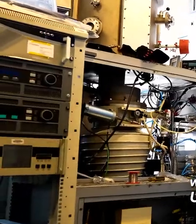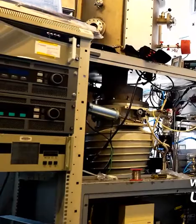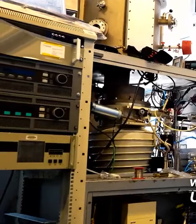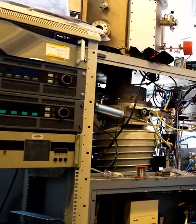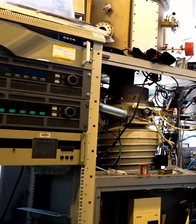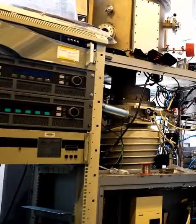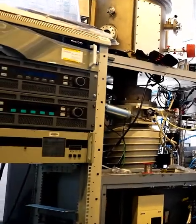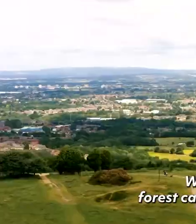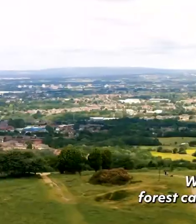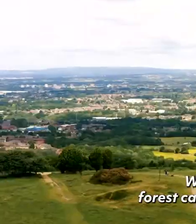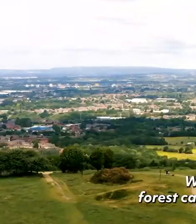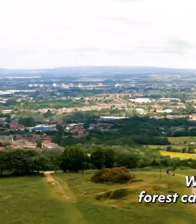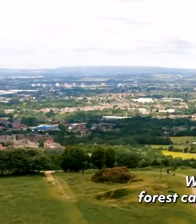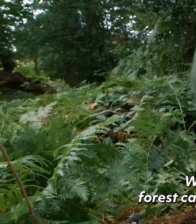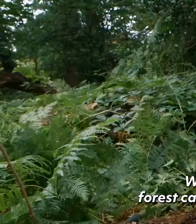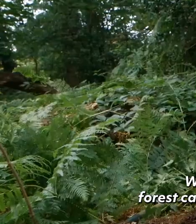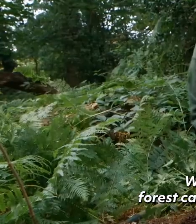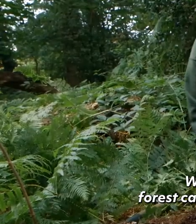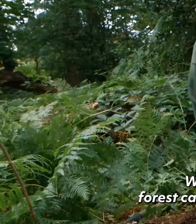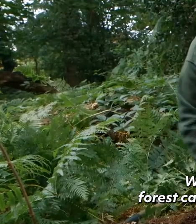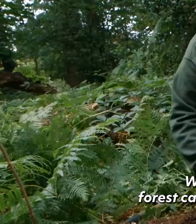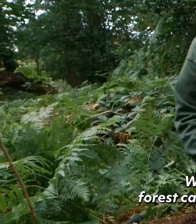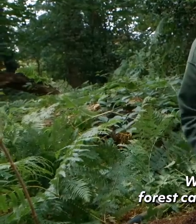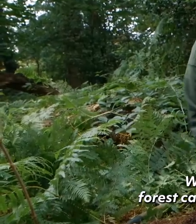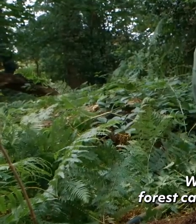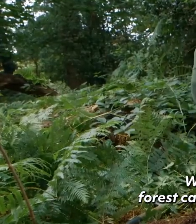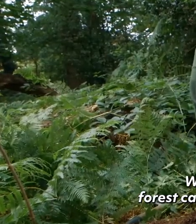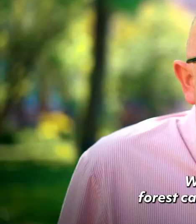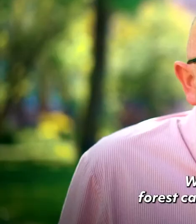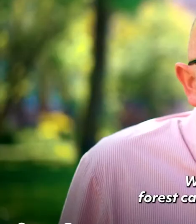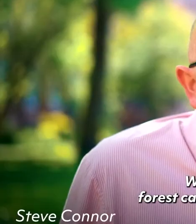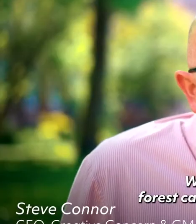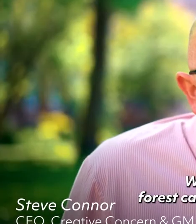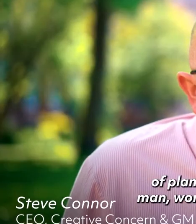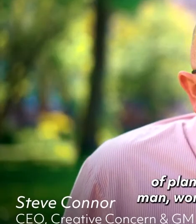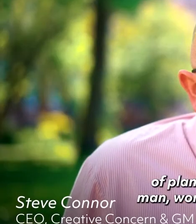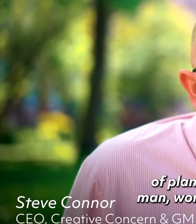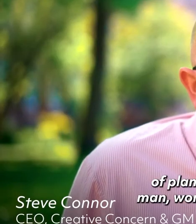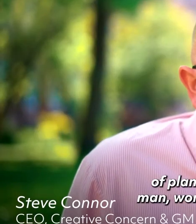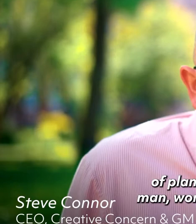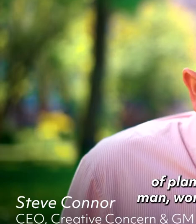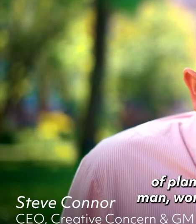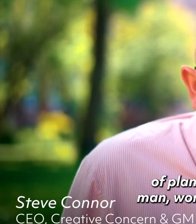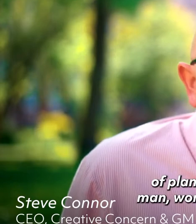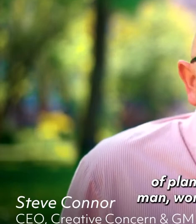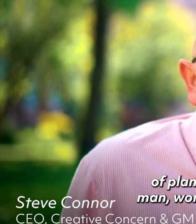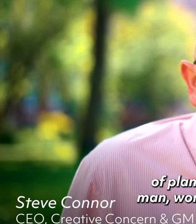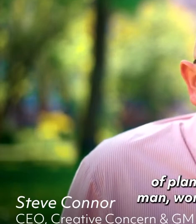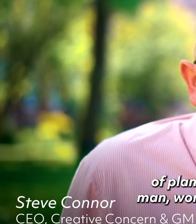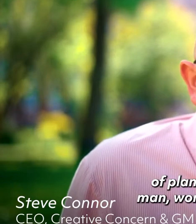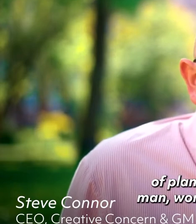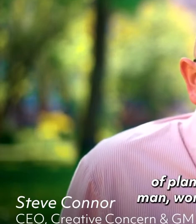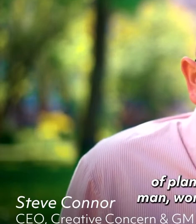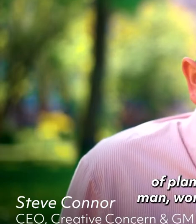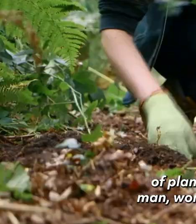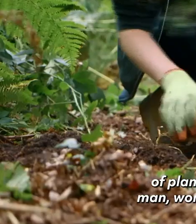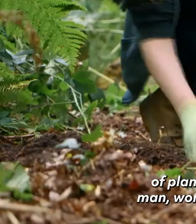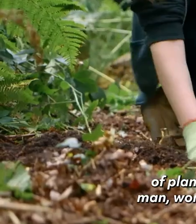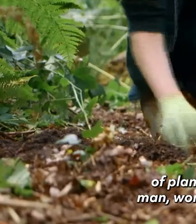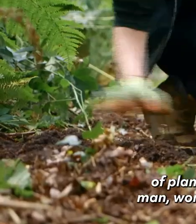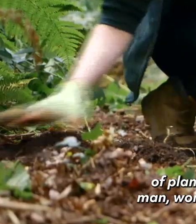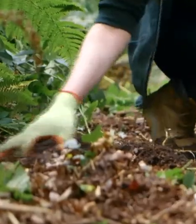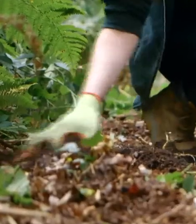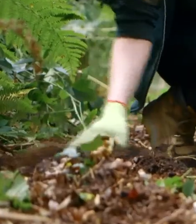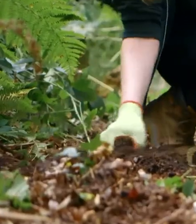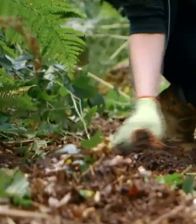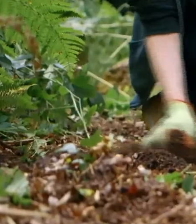zero plans. We've got our community forest called City of Trees, with their aim of planting a tree literally for every man, woman and child in the